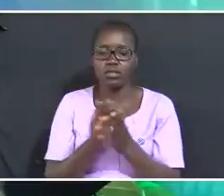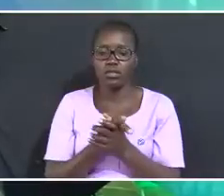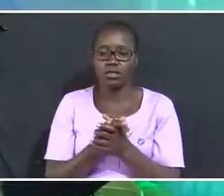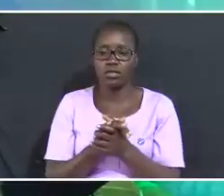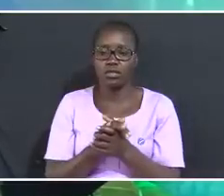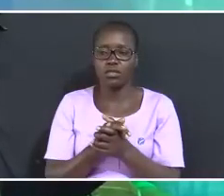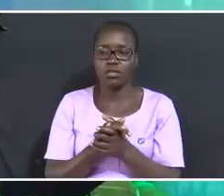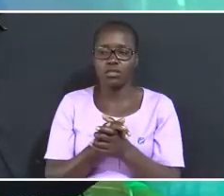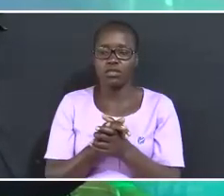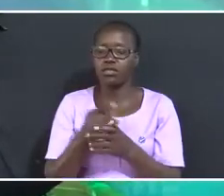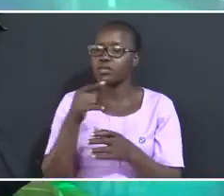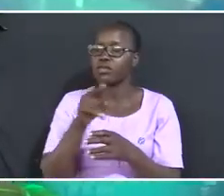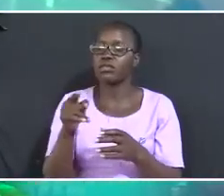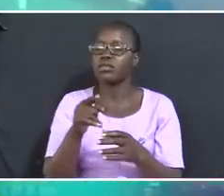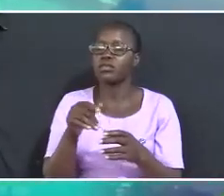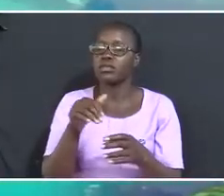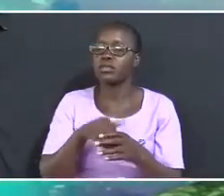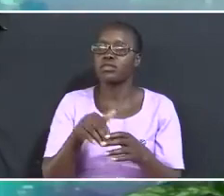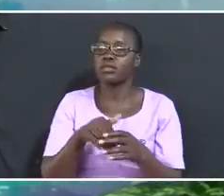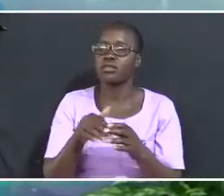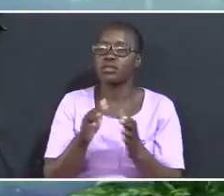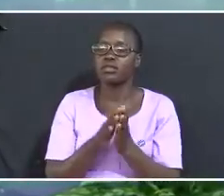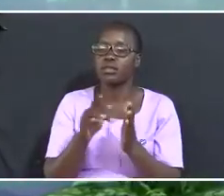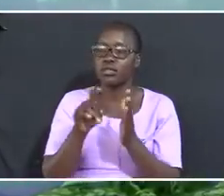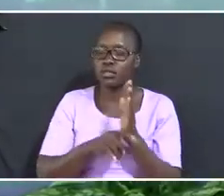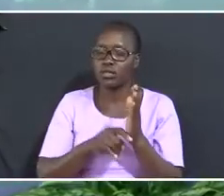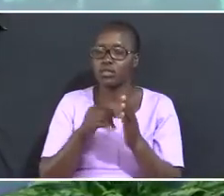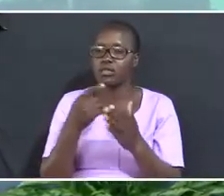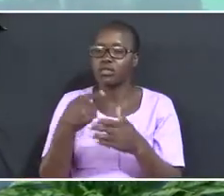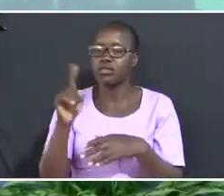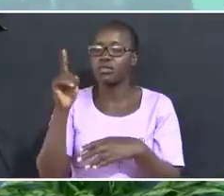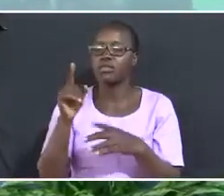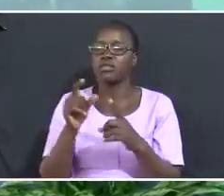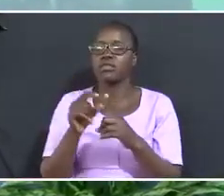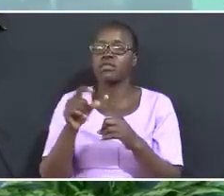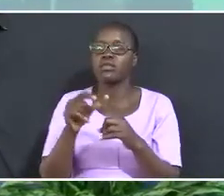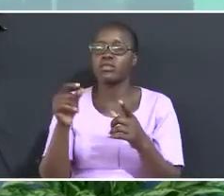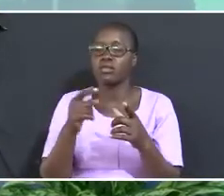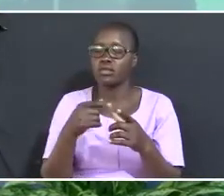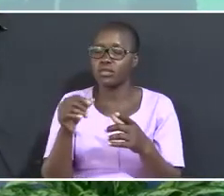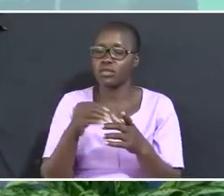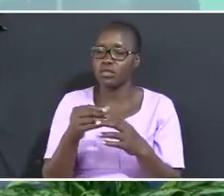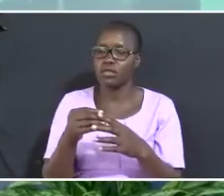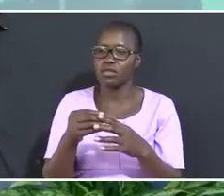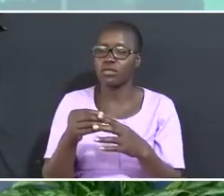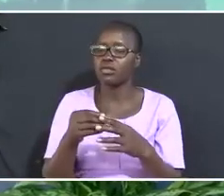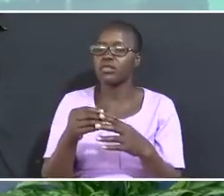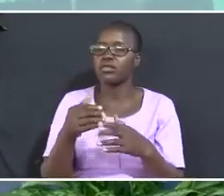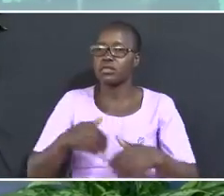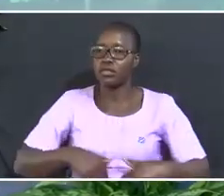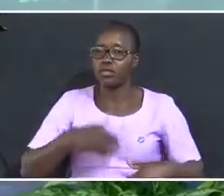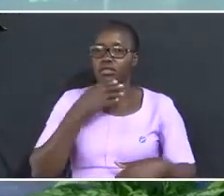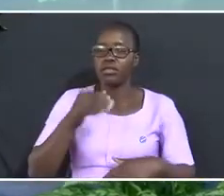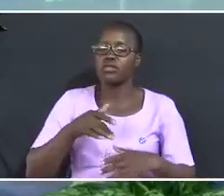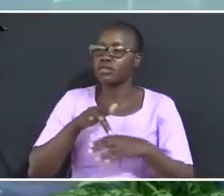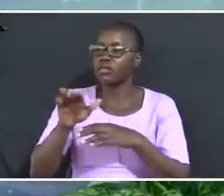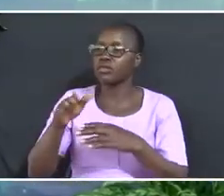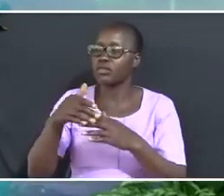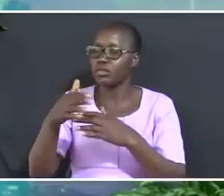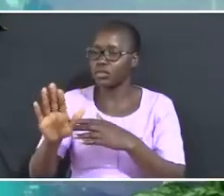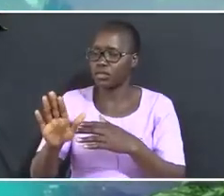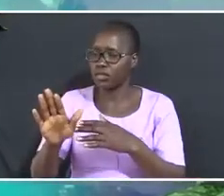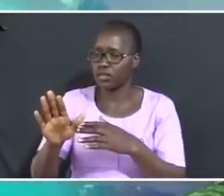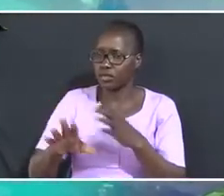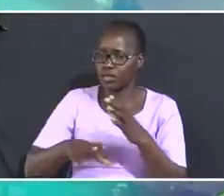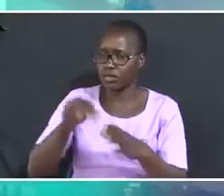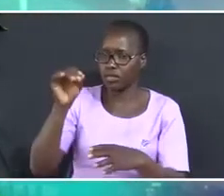you are invoking, you are touching the right key. Otherwise, the young man tied the wrong key. He went out and